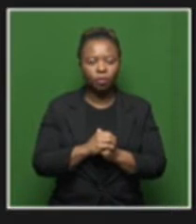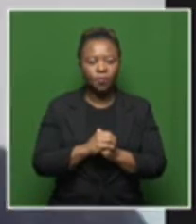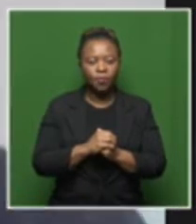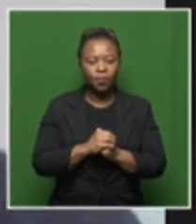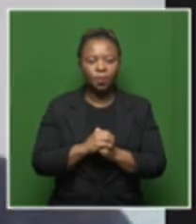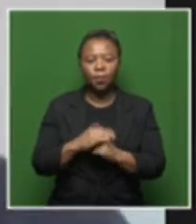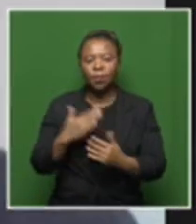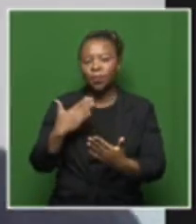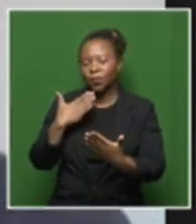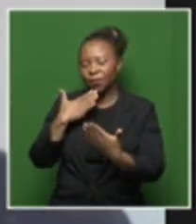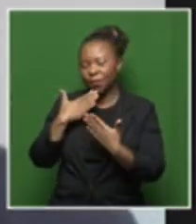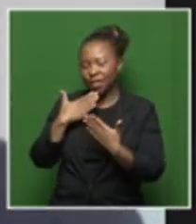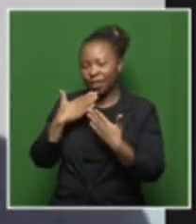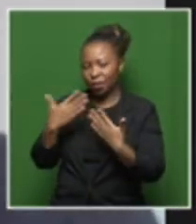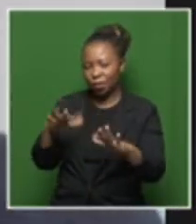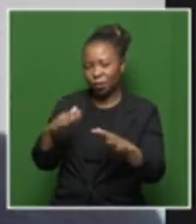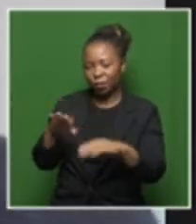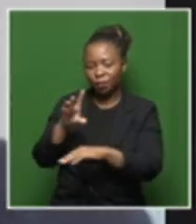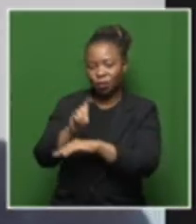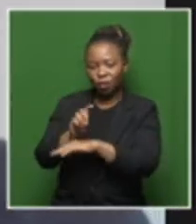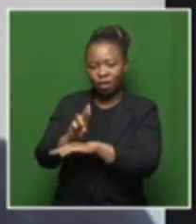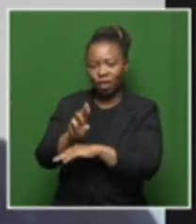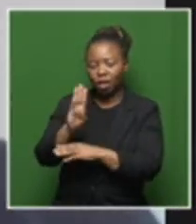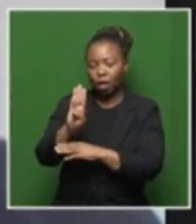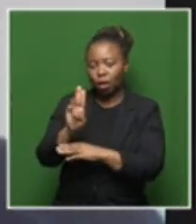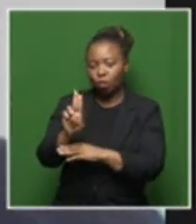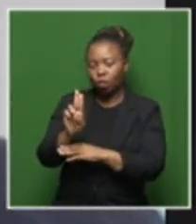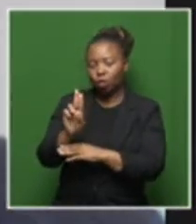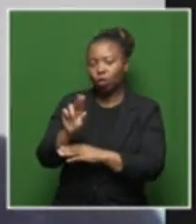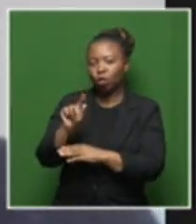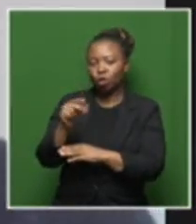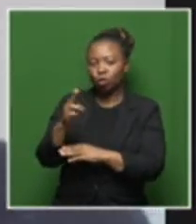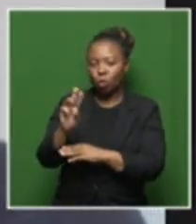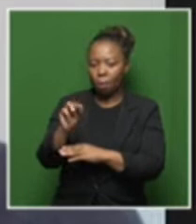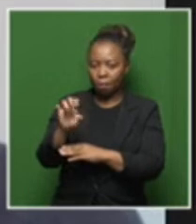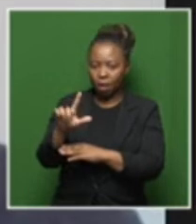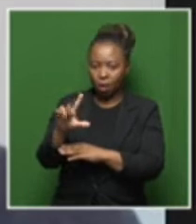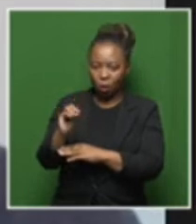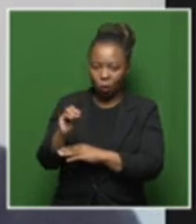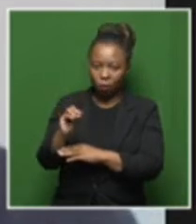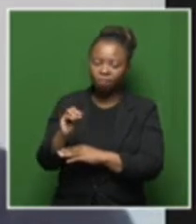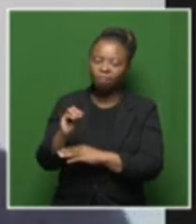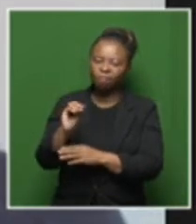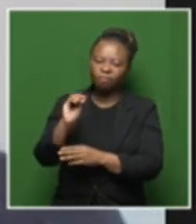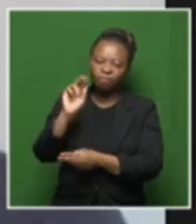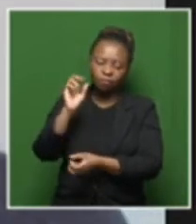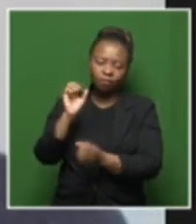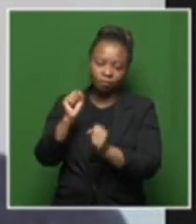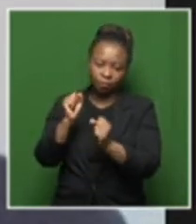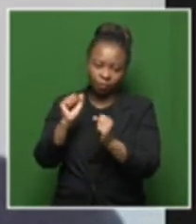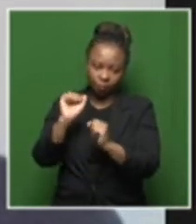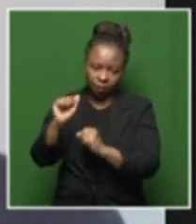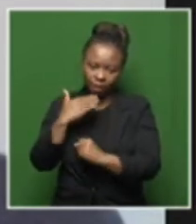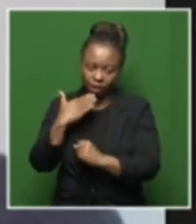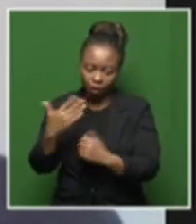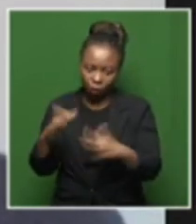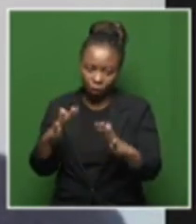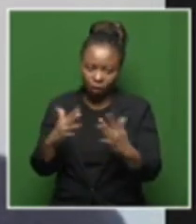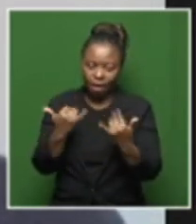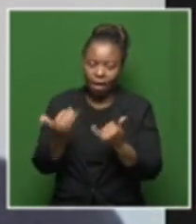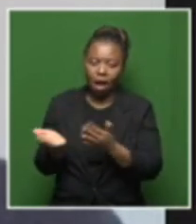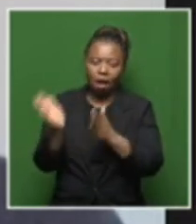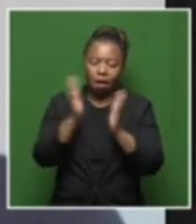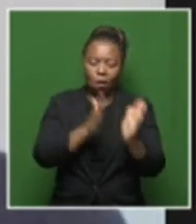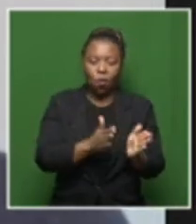Thank you so much, Dr. Bitumele Makokotlela, for that briefing. We are now going to swiftly move on